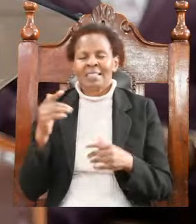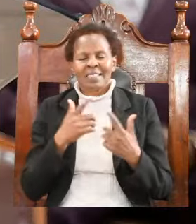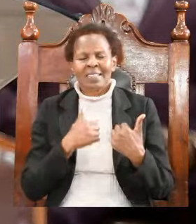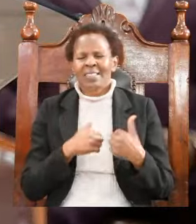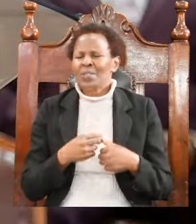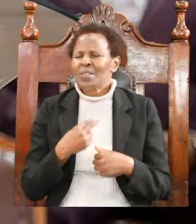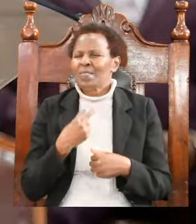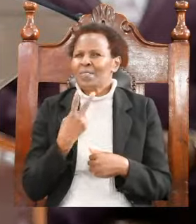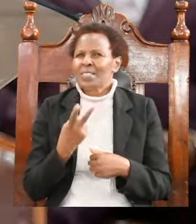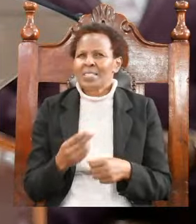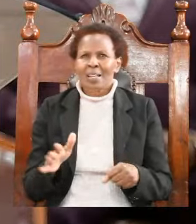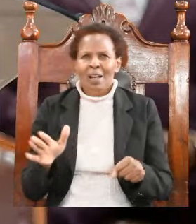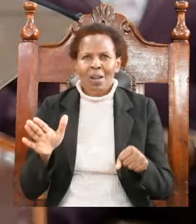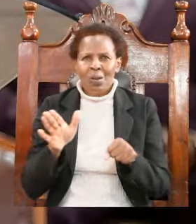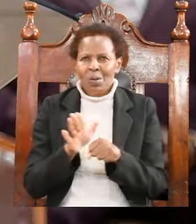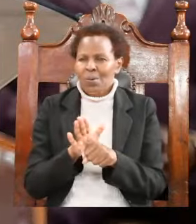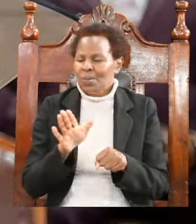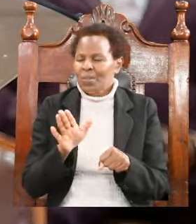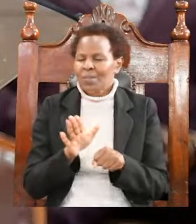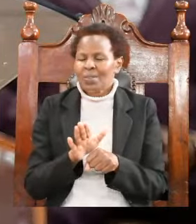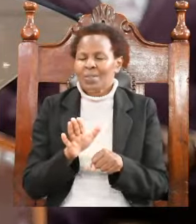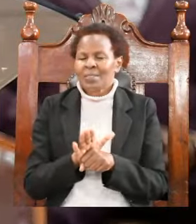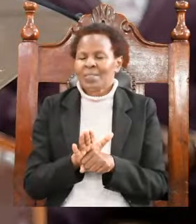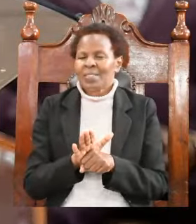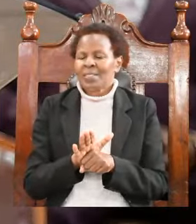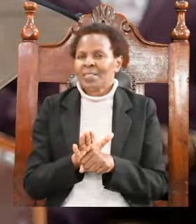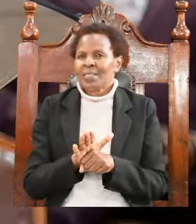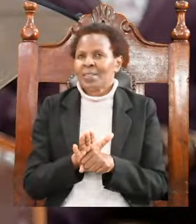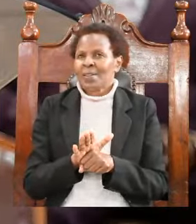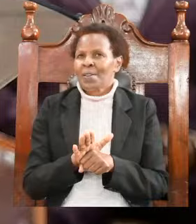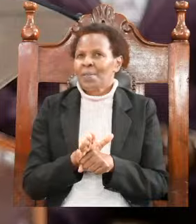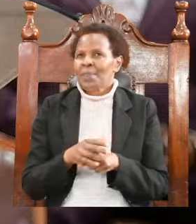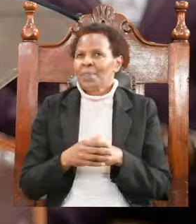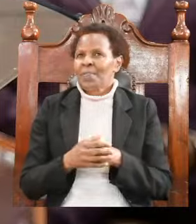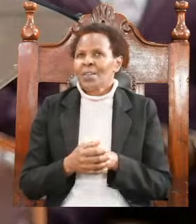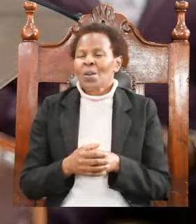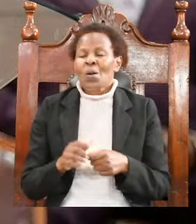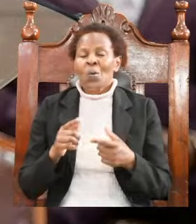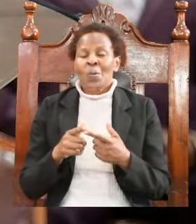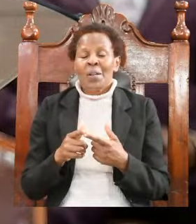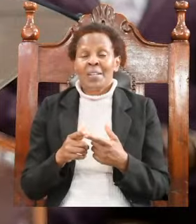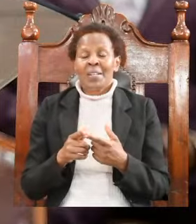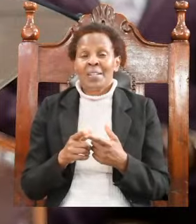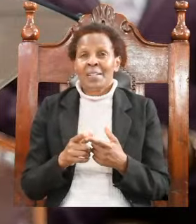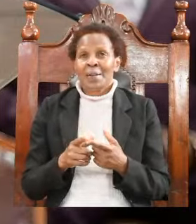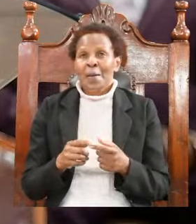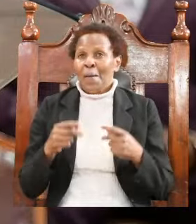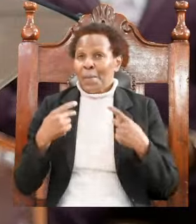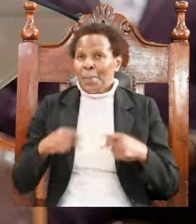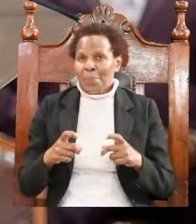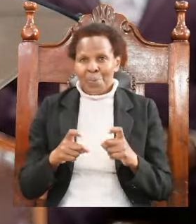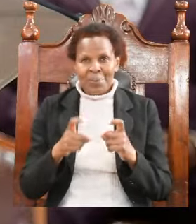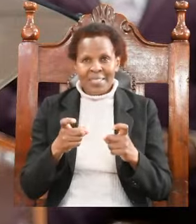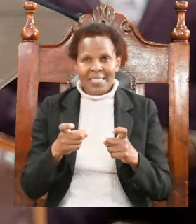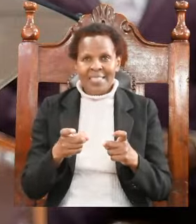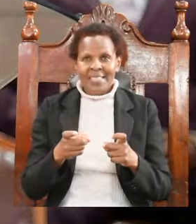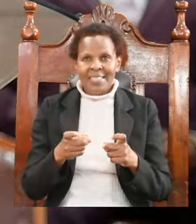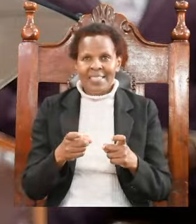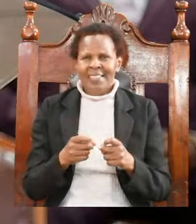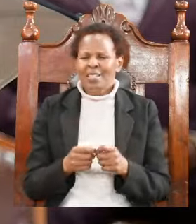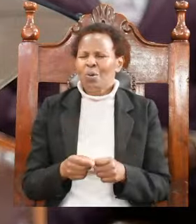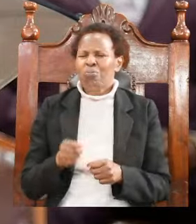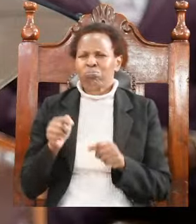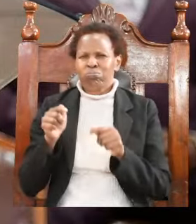so much, so many Christians who are quite radical, that whenever someone sins, they are easily